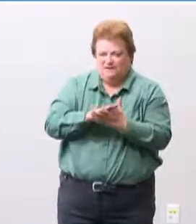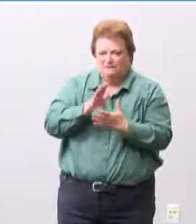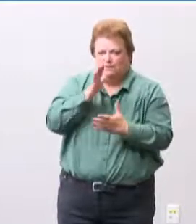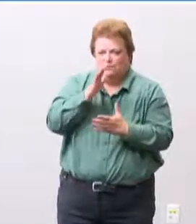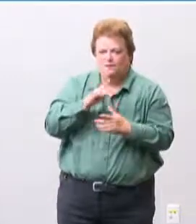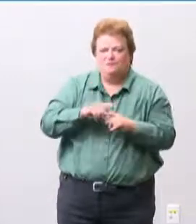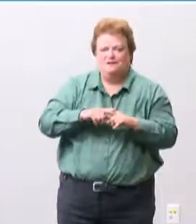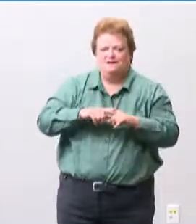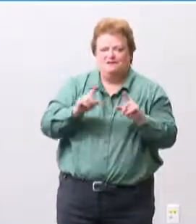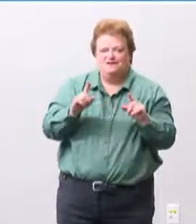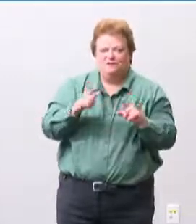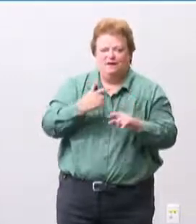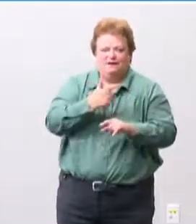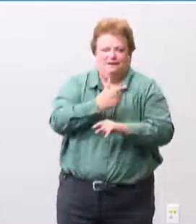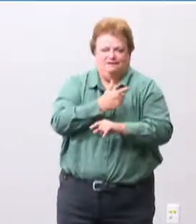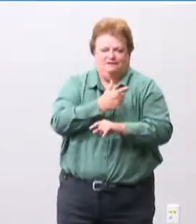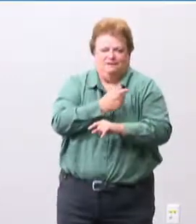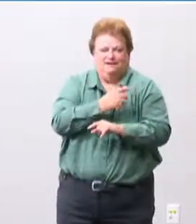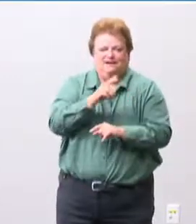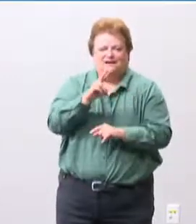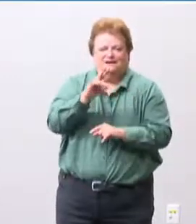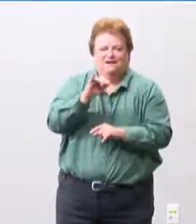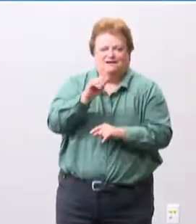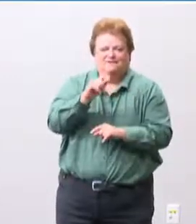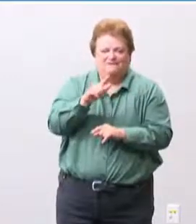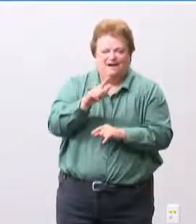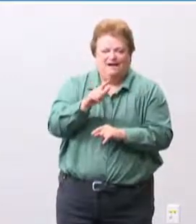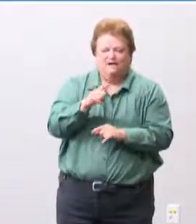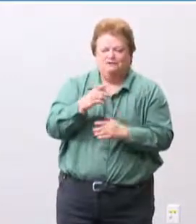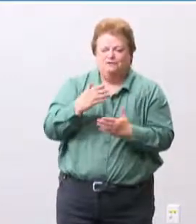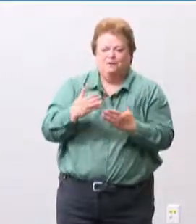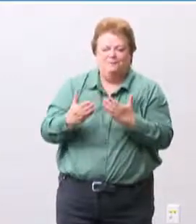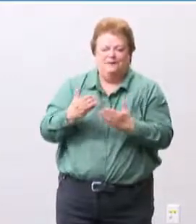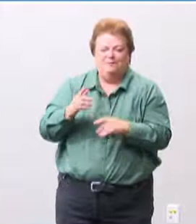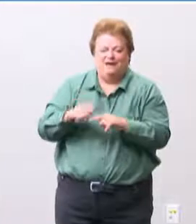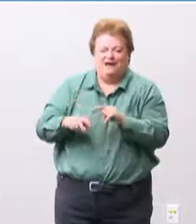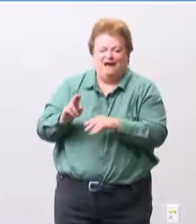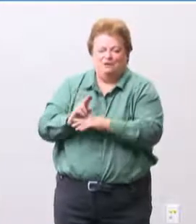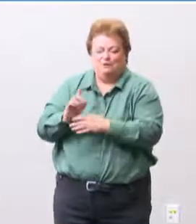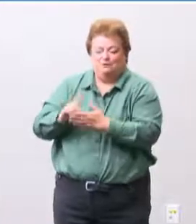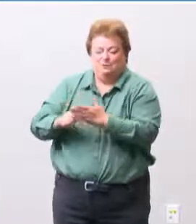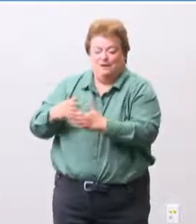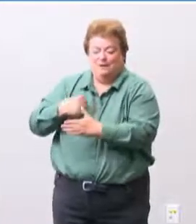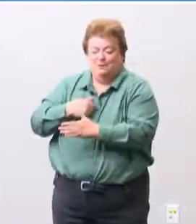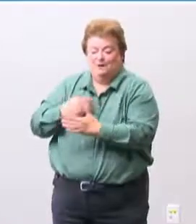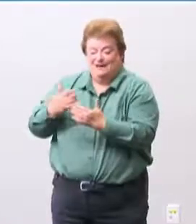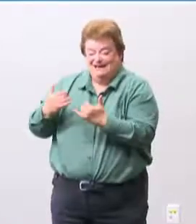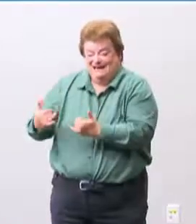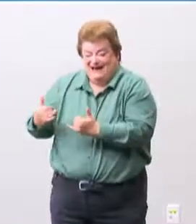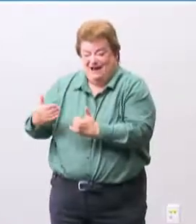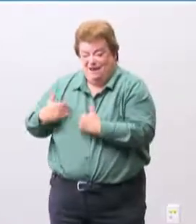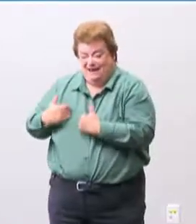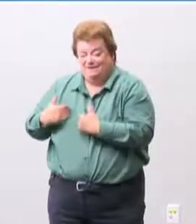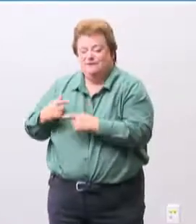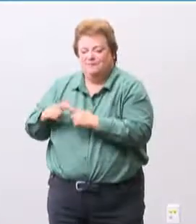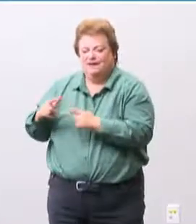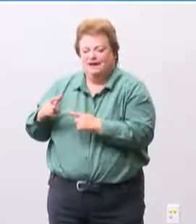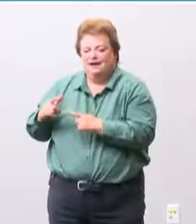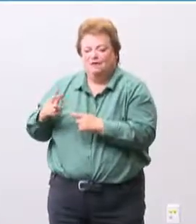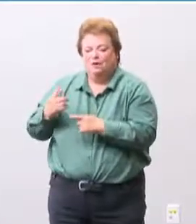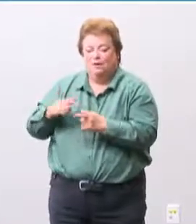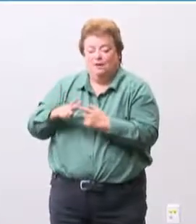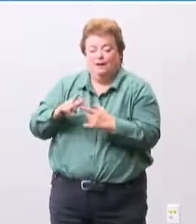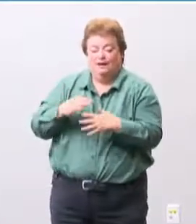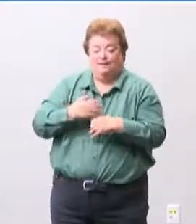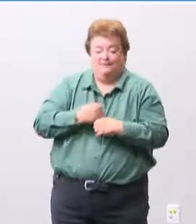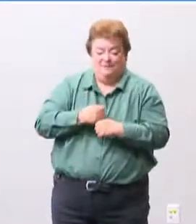different vial. So we may not be able to use the vaccine we currently have, but hopefully we'll have vaccine very shortly after it gets